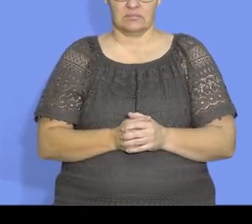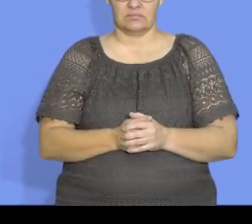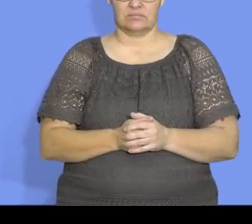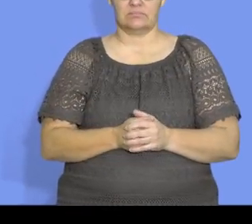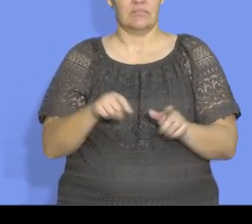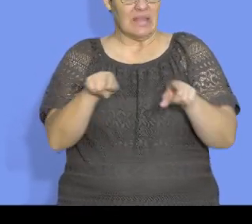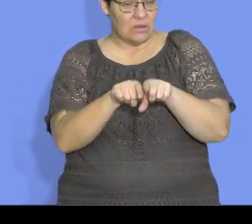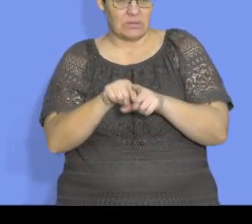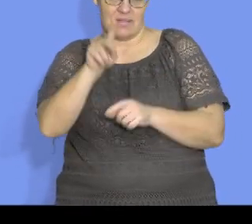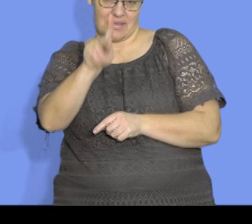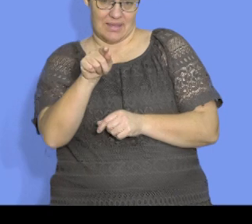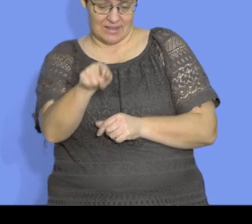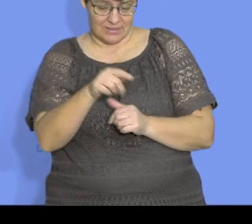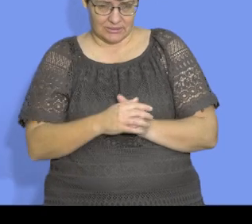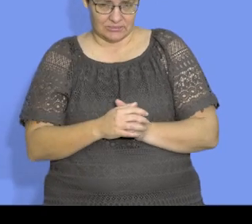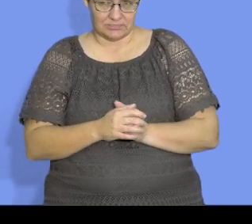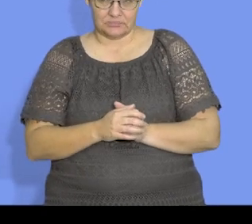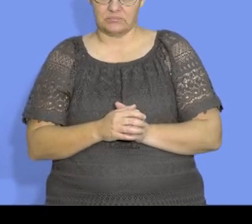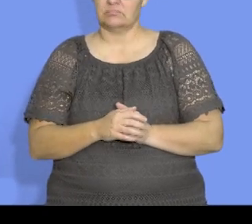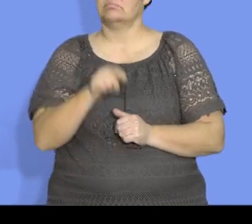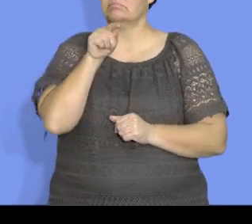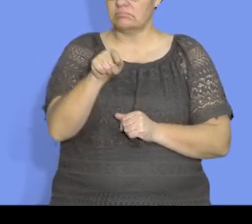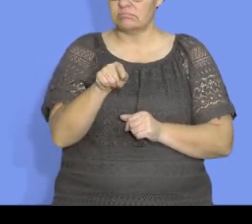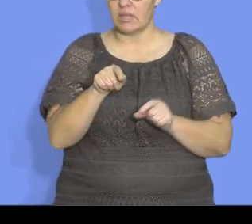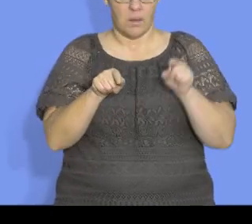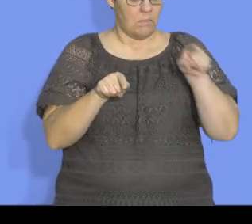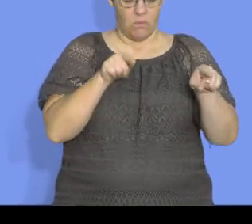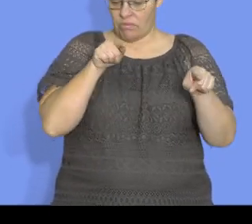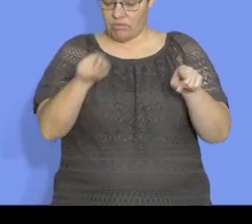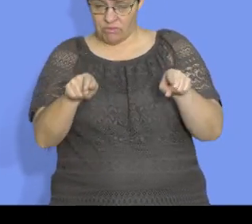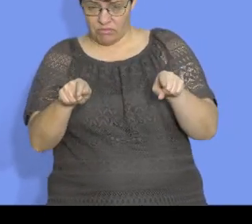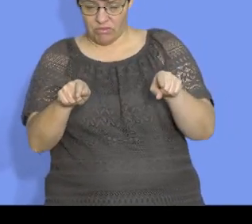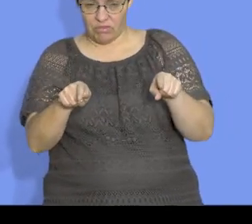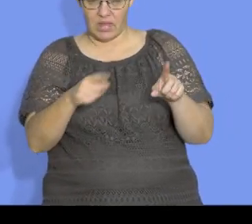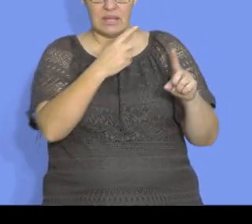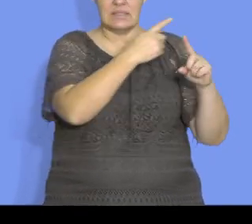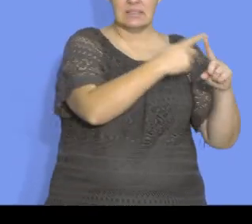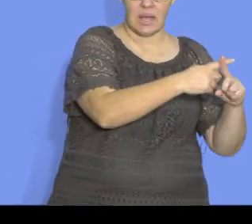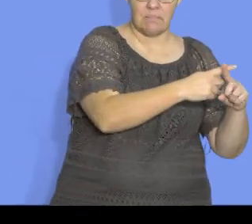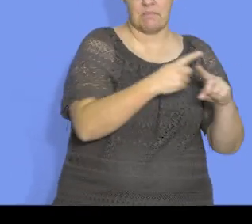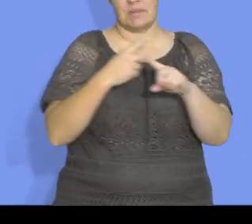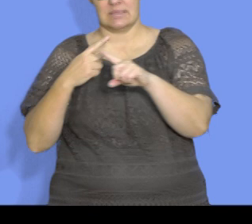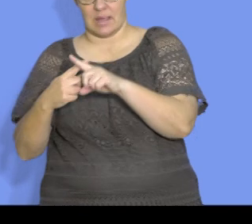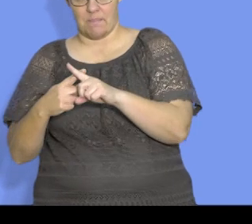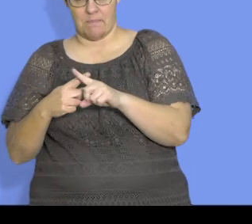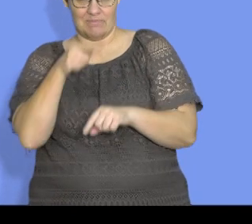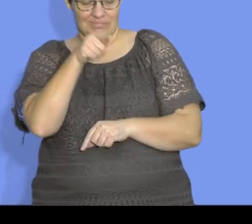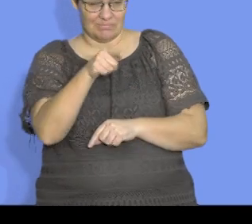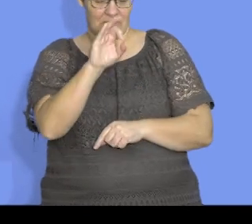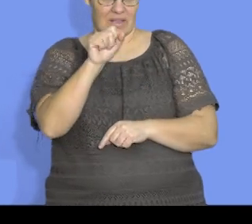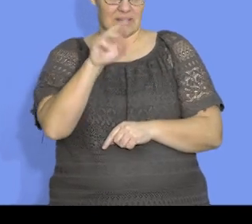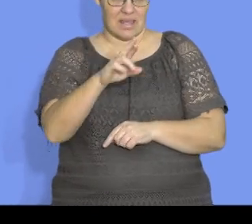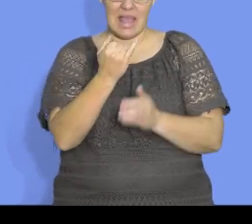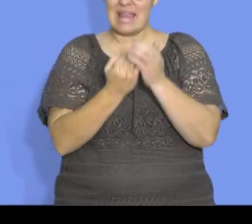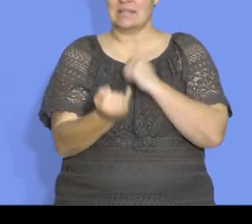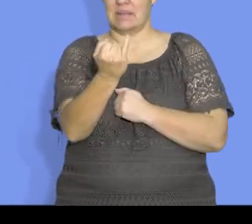Now, I'm going to multiply both sides of the equation by that factor,